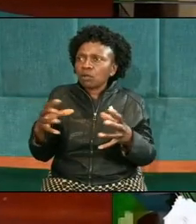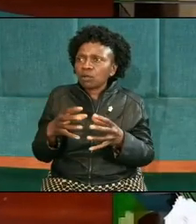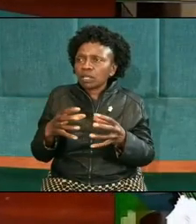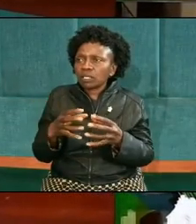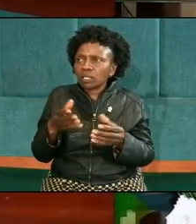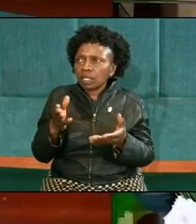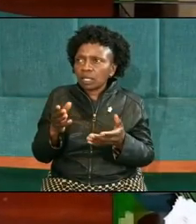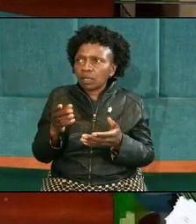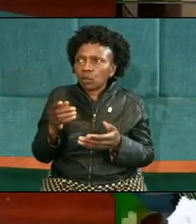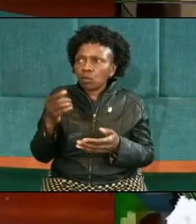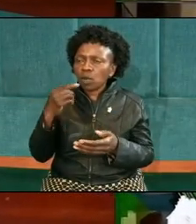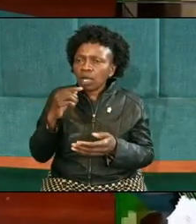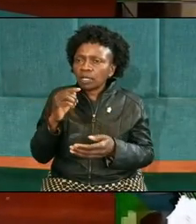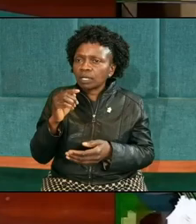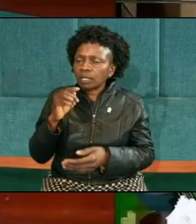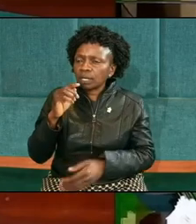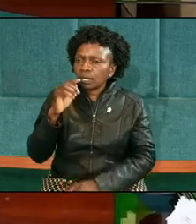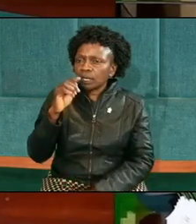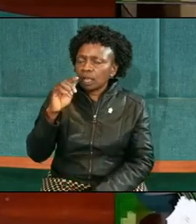of